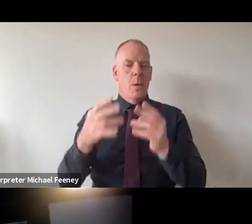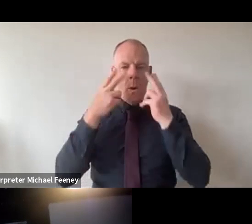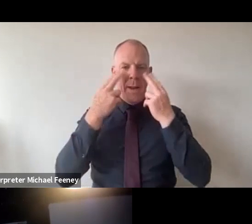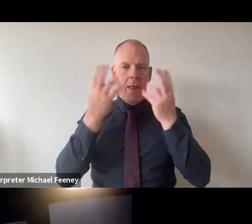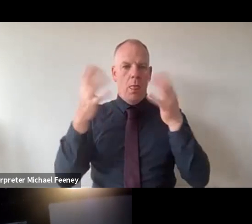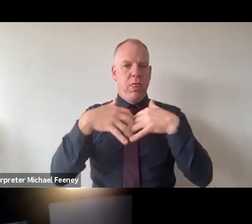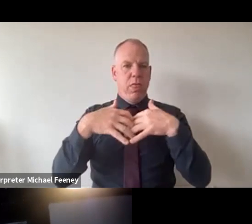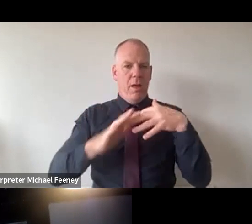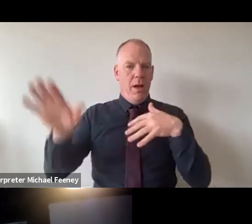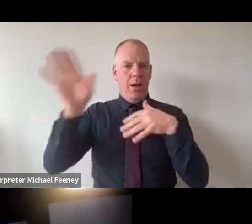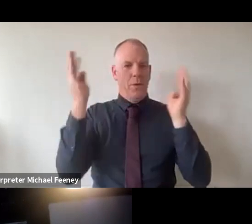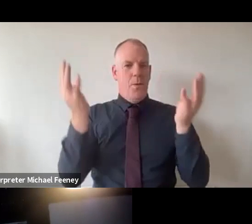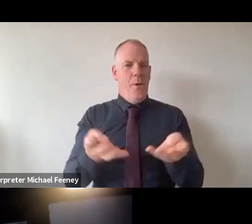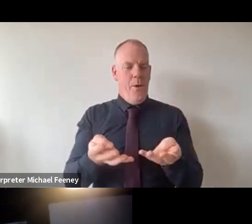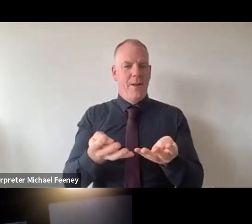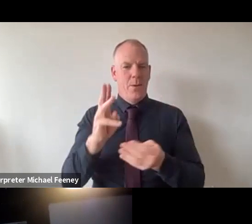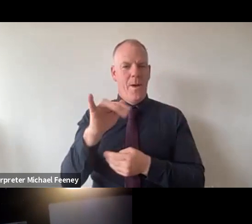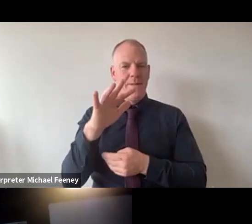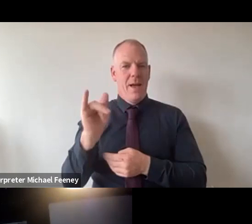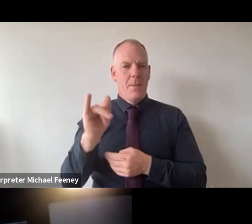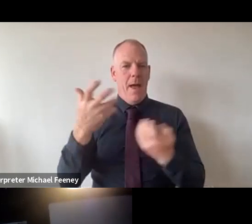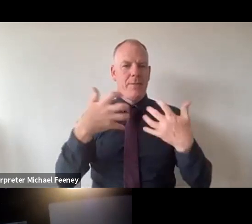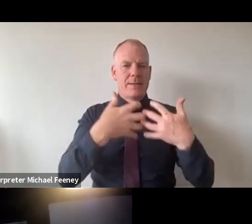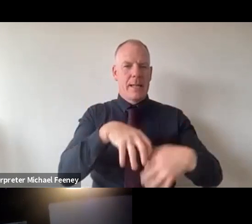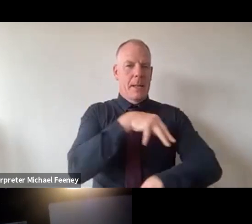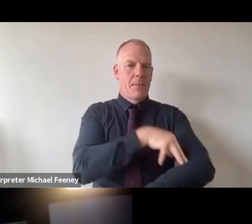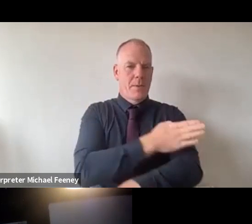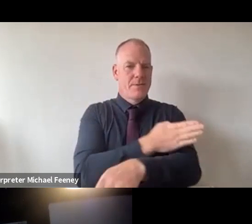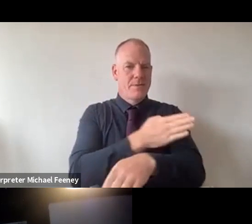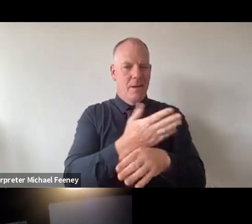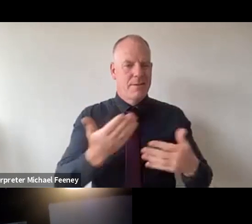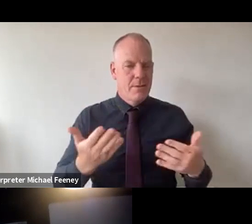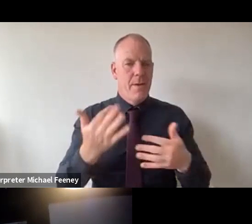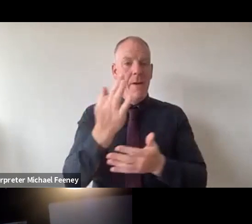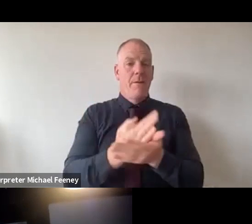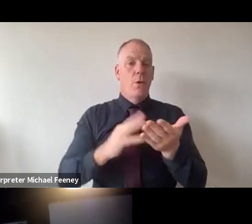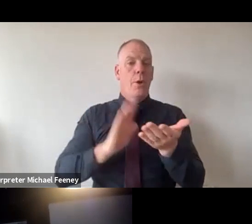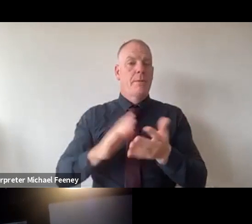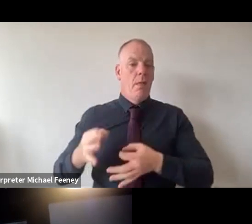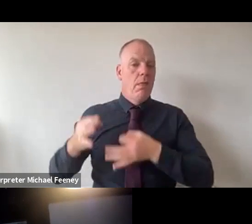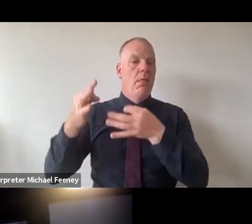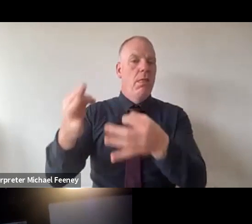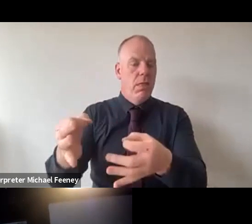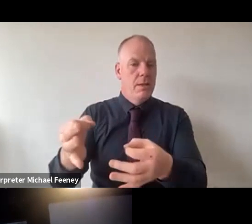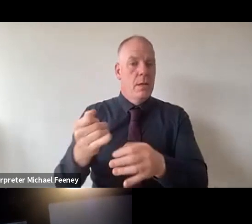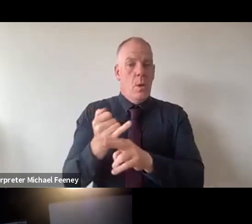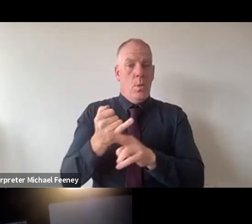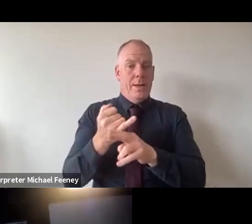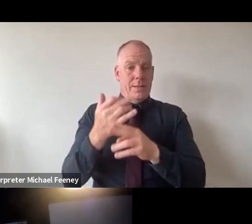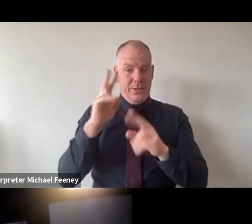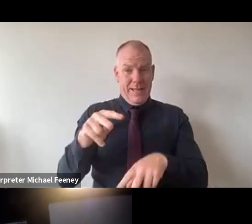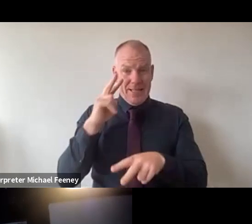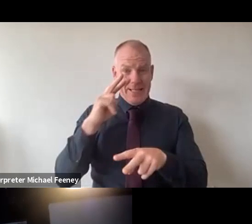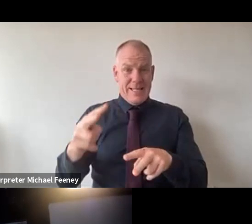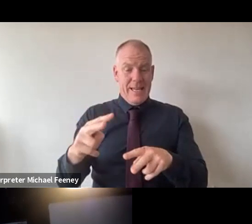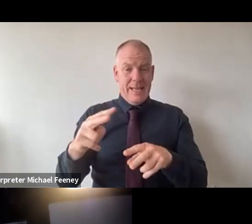think, across the world, but we had a couple of technical issues. So we're running a few minutes late, and I'm just waiting. People are coming into